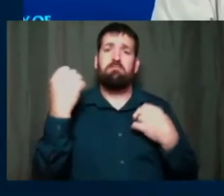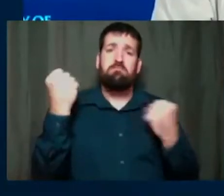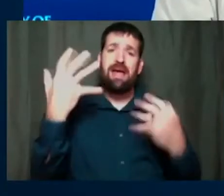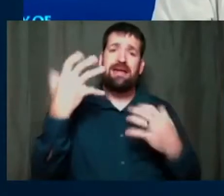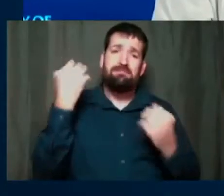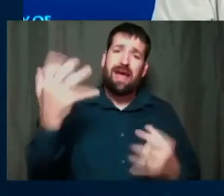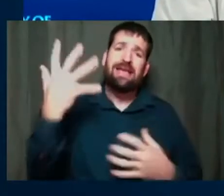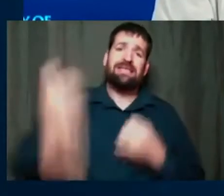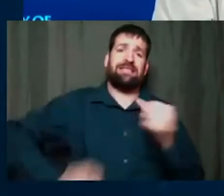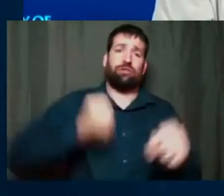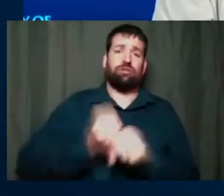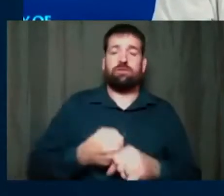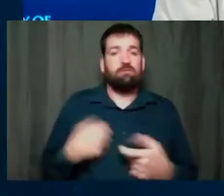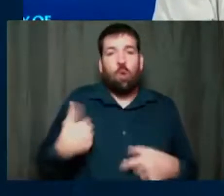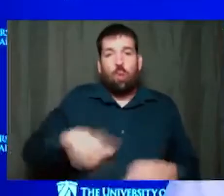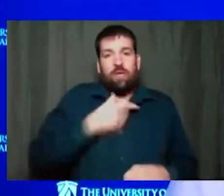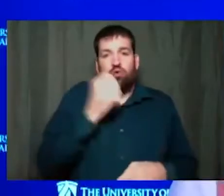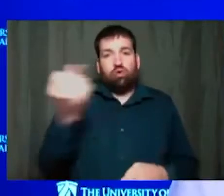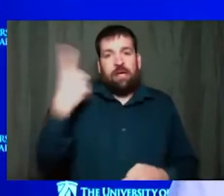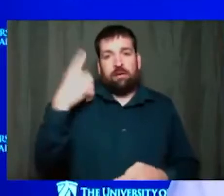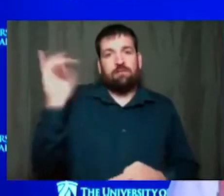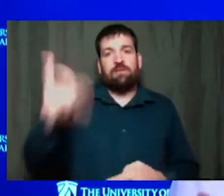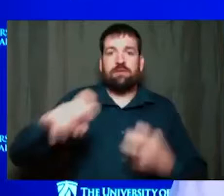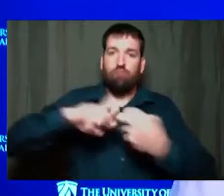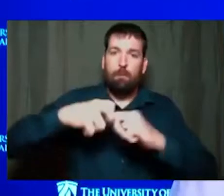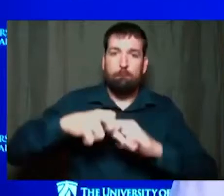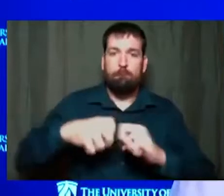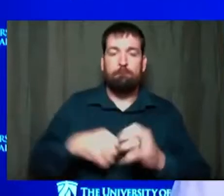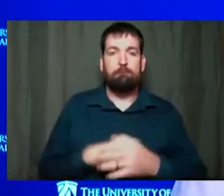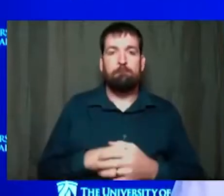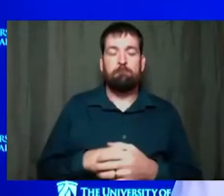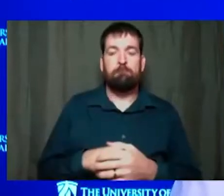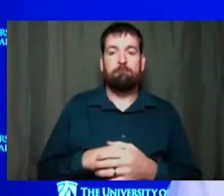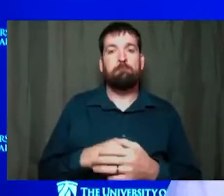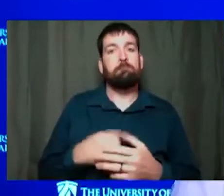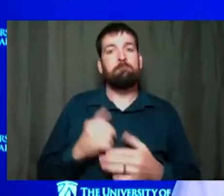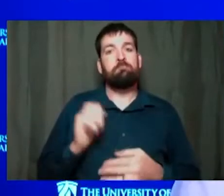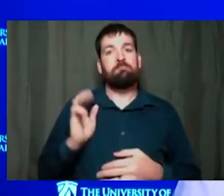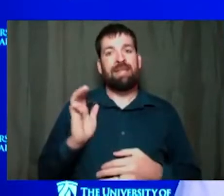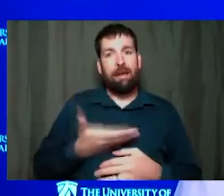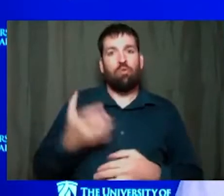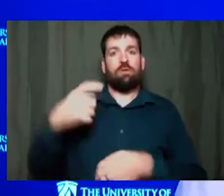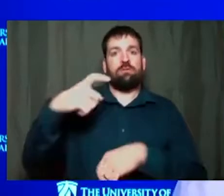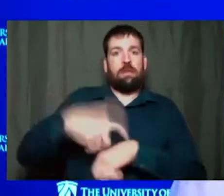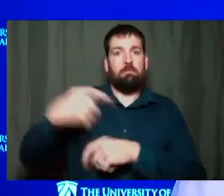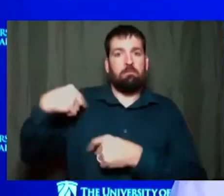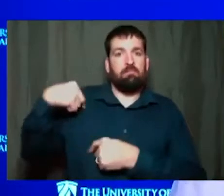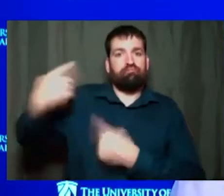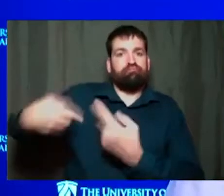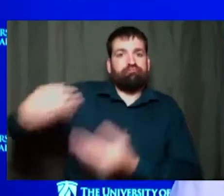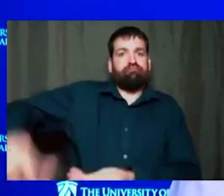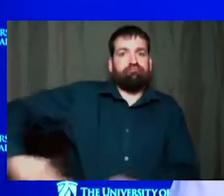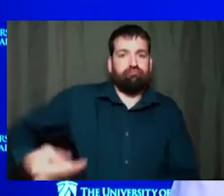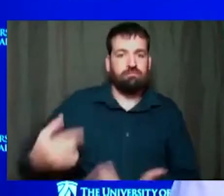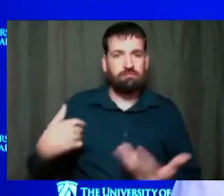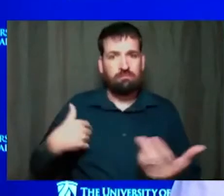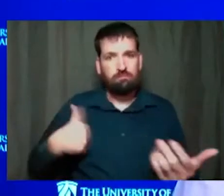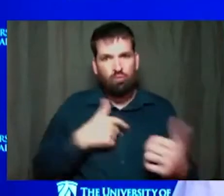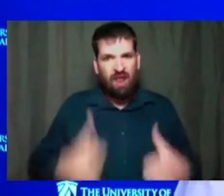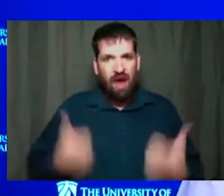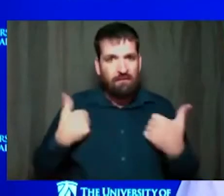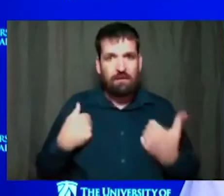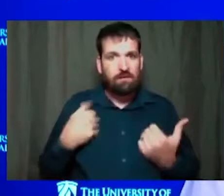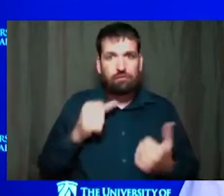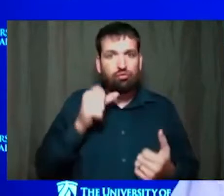understand this, and I think that's part of the problem is, the age that we've grown up in, that most of us have been alive, don't understand the impact that